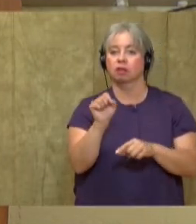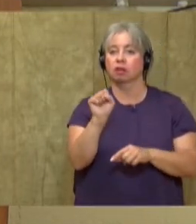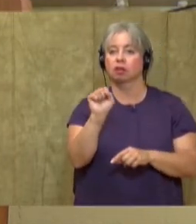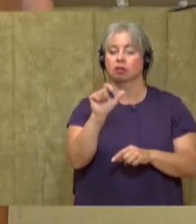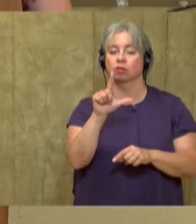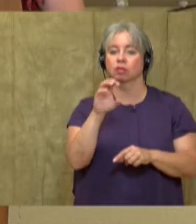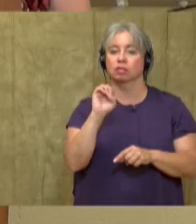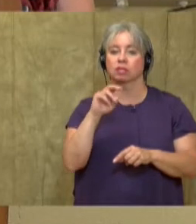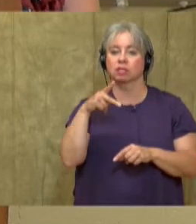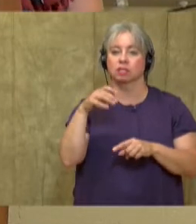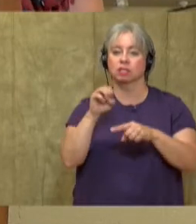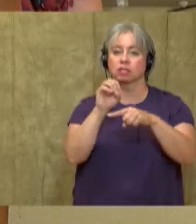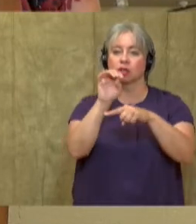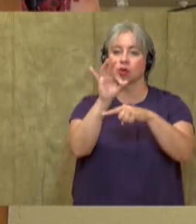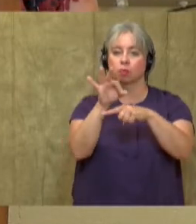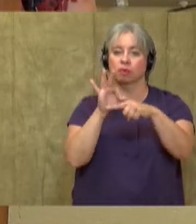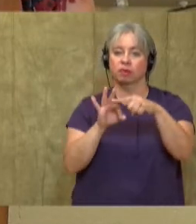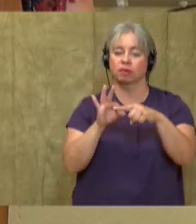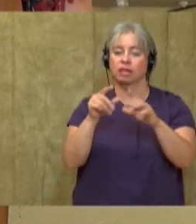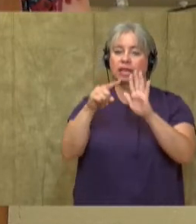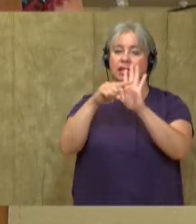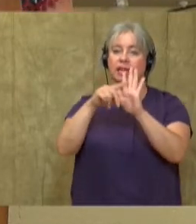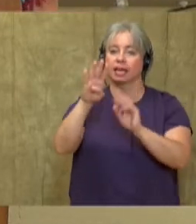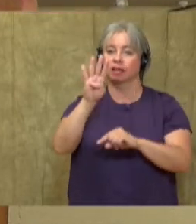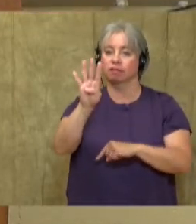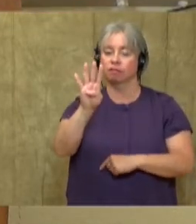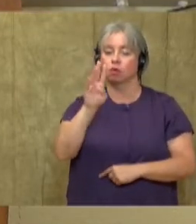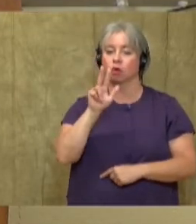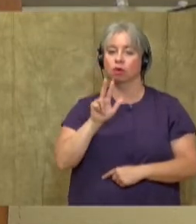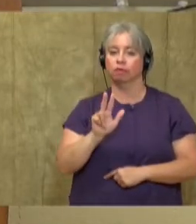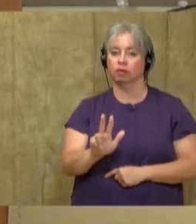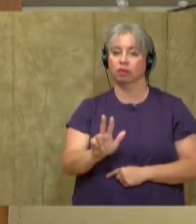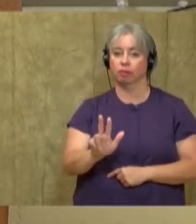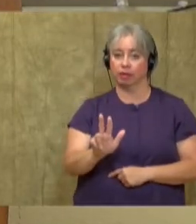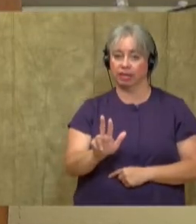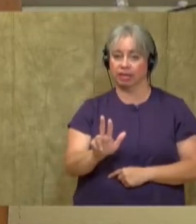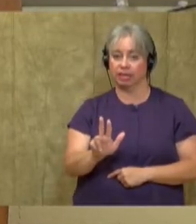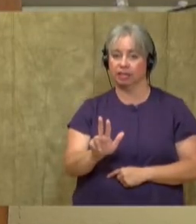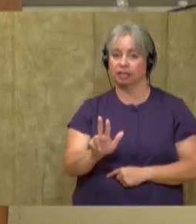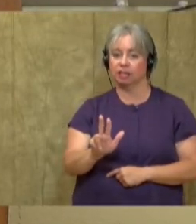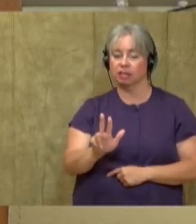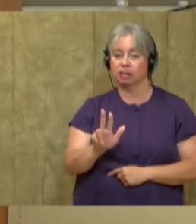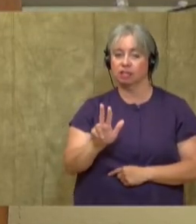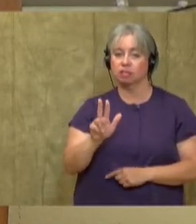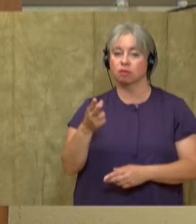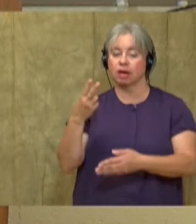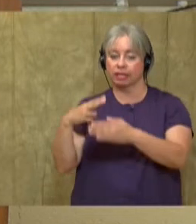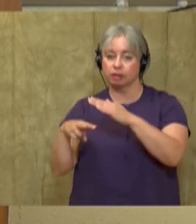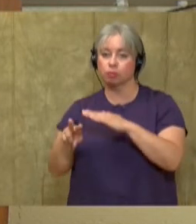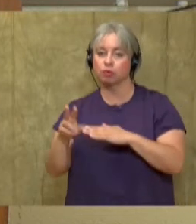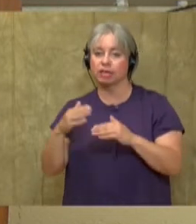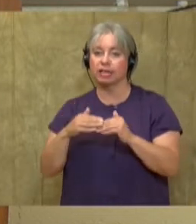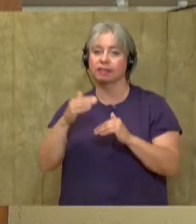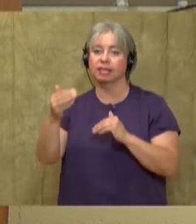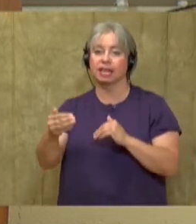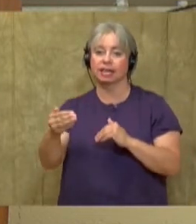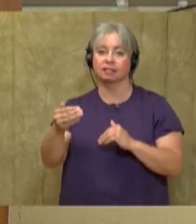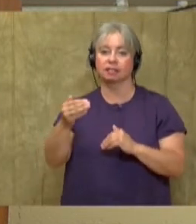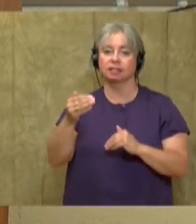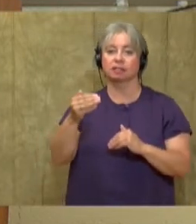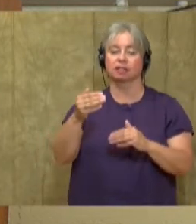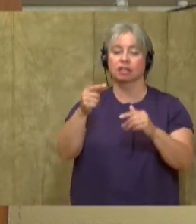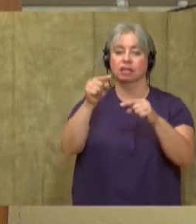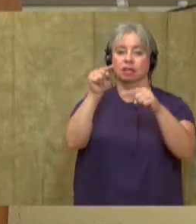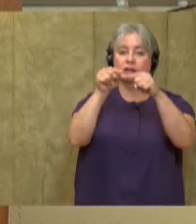be -4 over 3. And so I could predict my next dot here, my next point. I could go down